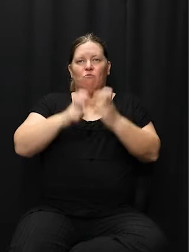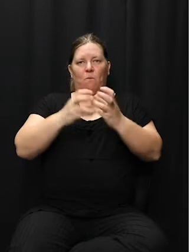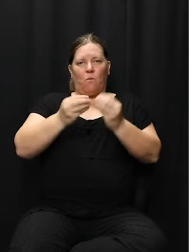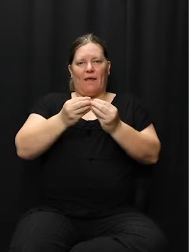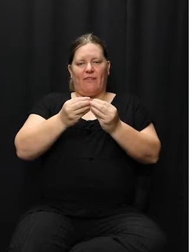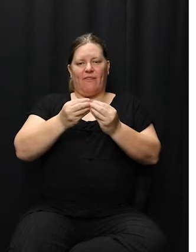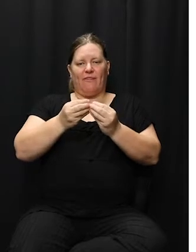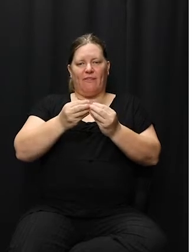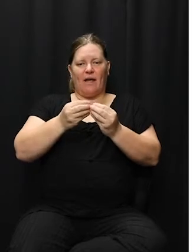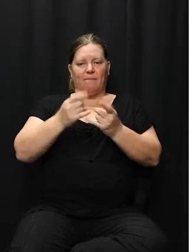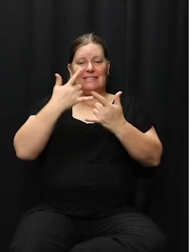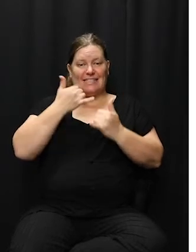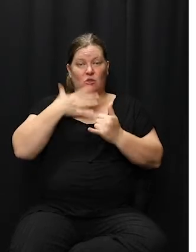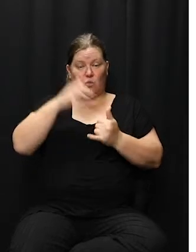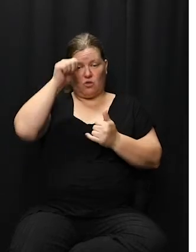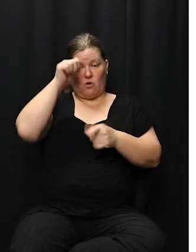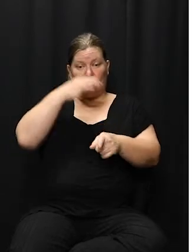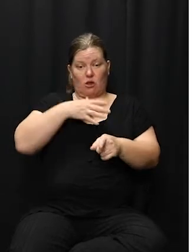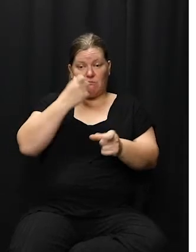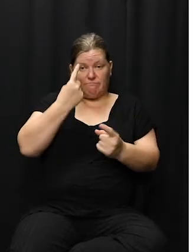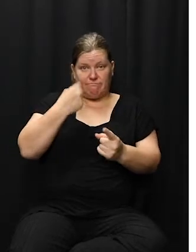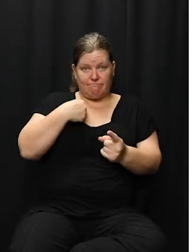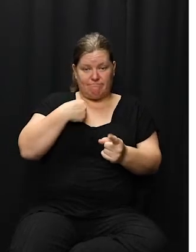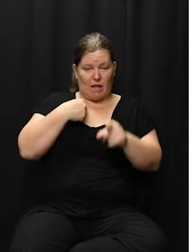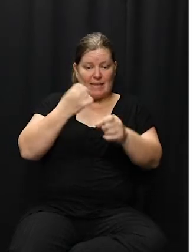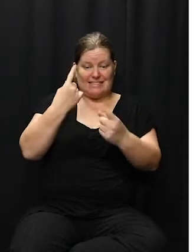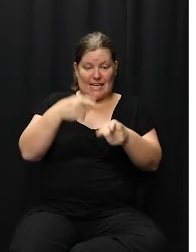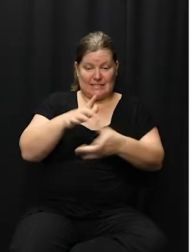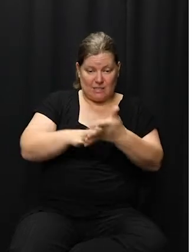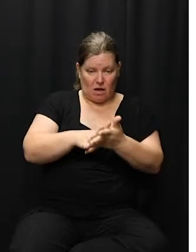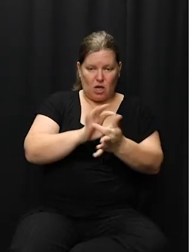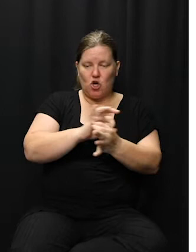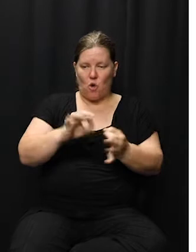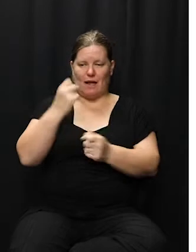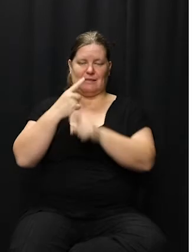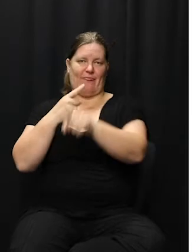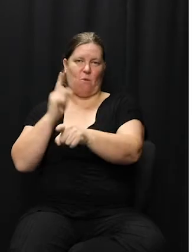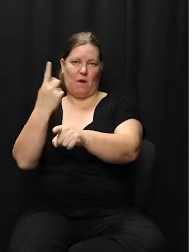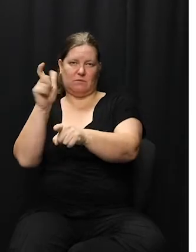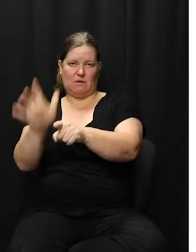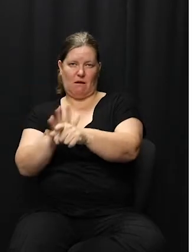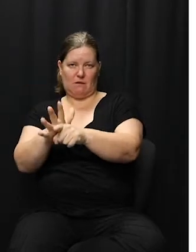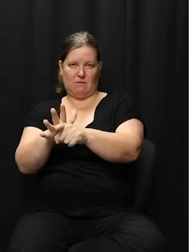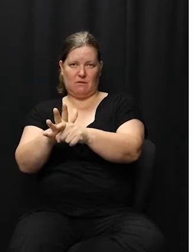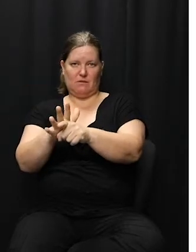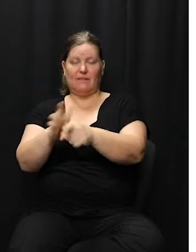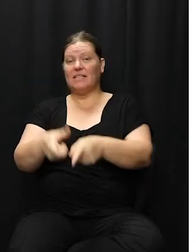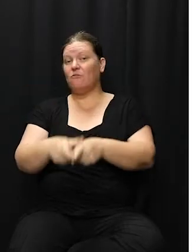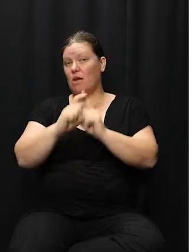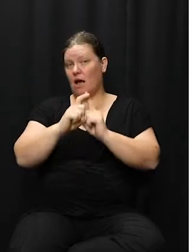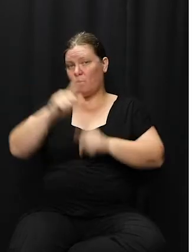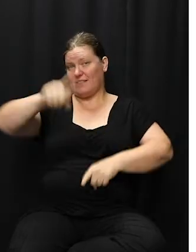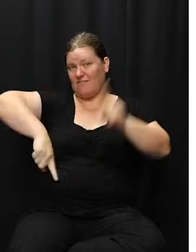with an assessment tool. So if you know the child, I need to know, does a child understand me? It's not that they don't understand that one sign, it's that they're